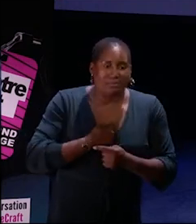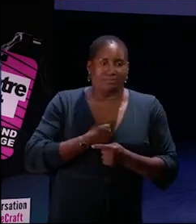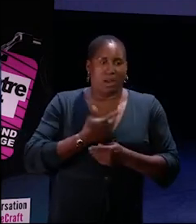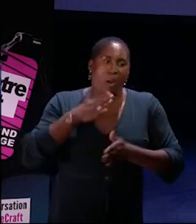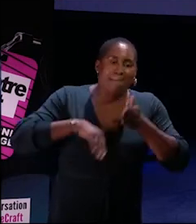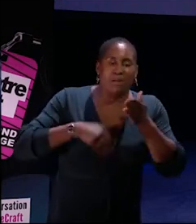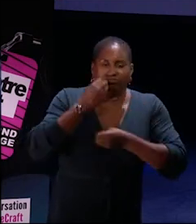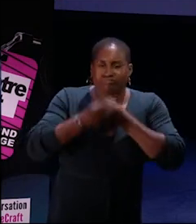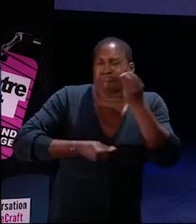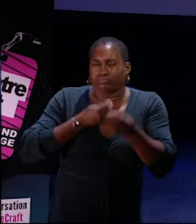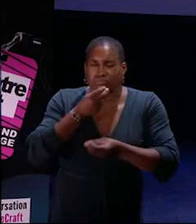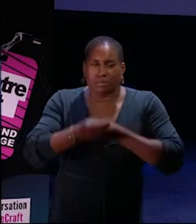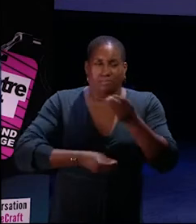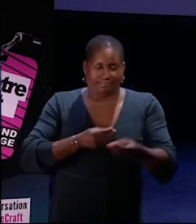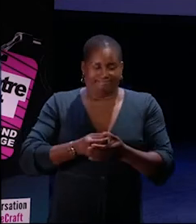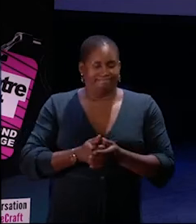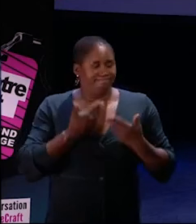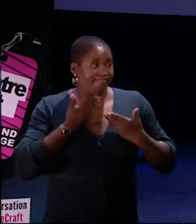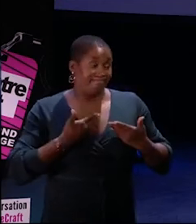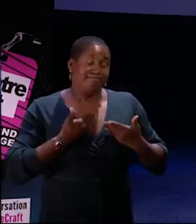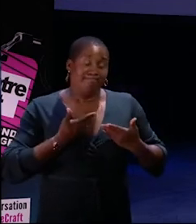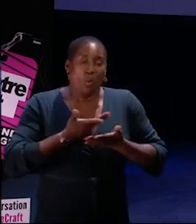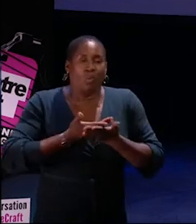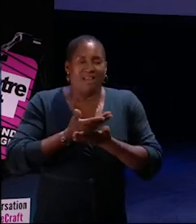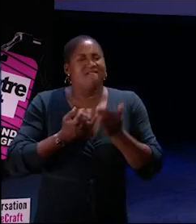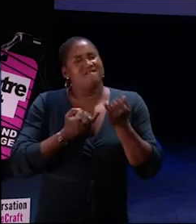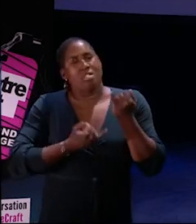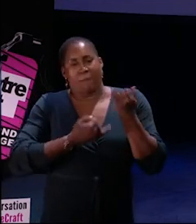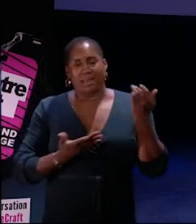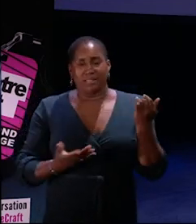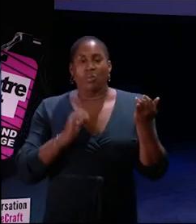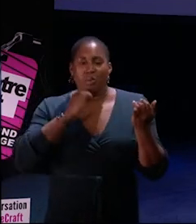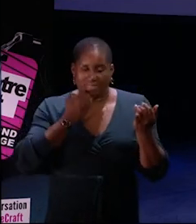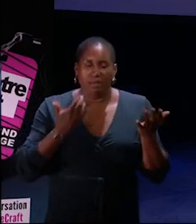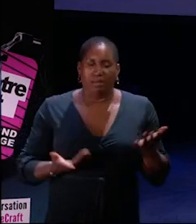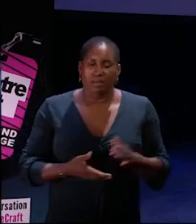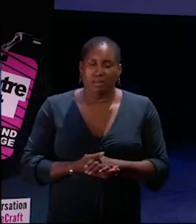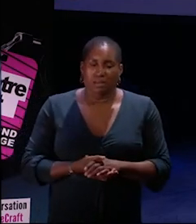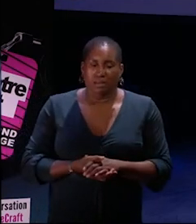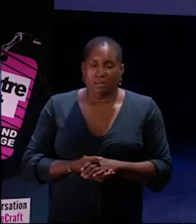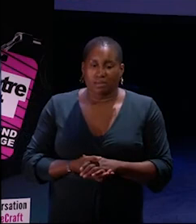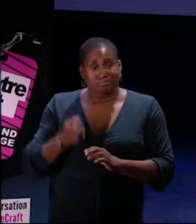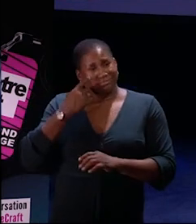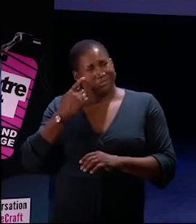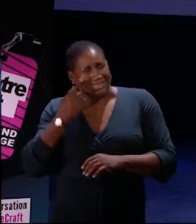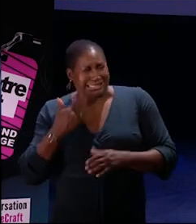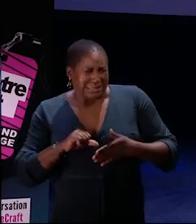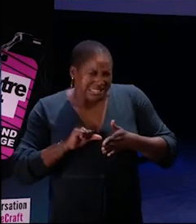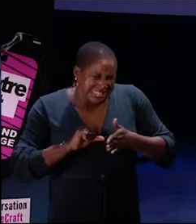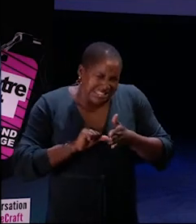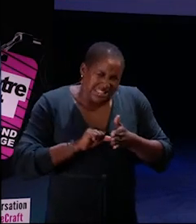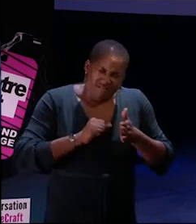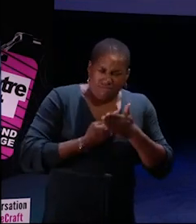I think we're going to talk a bit more about the vulnerability in a minute, and actually hear how it has been quite tough for